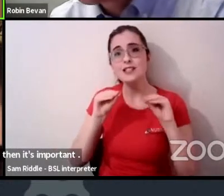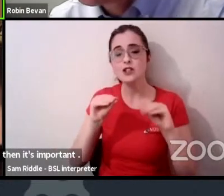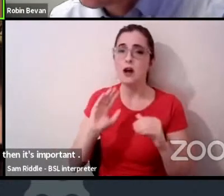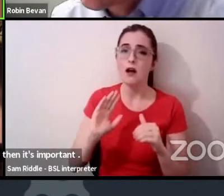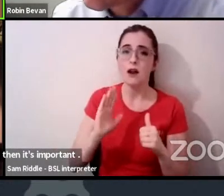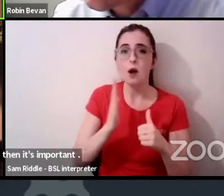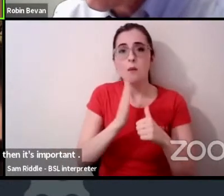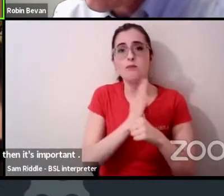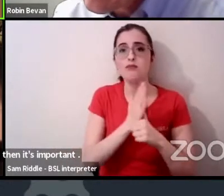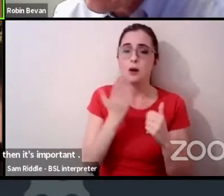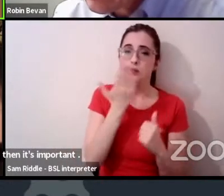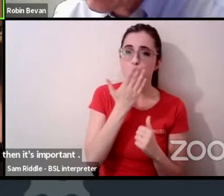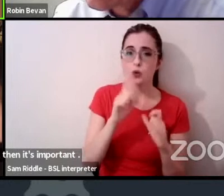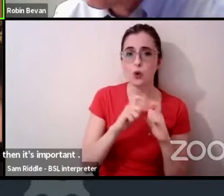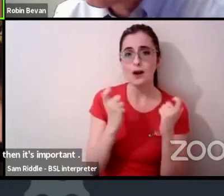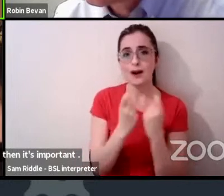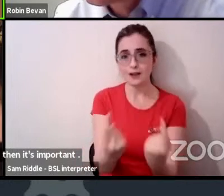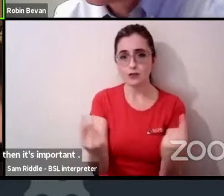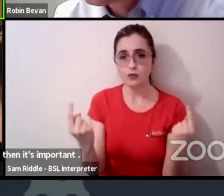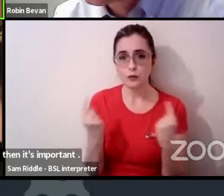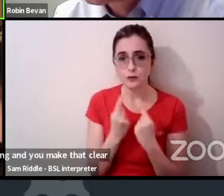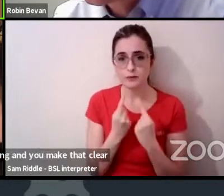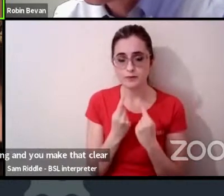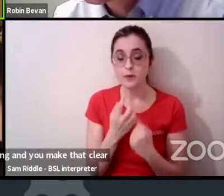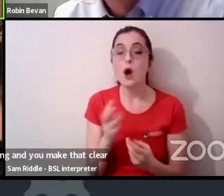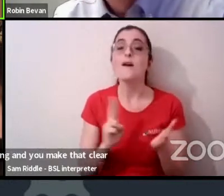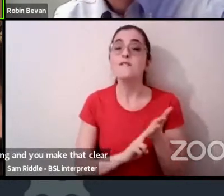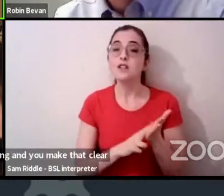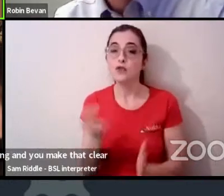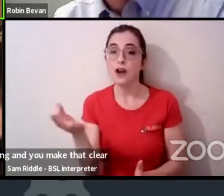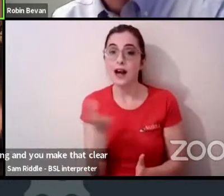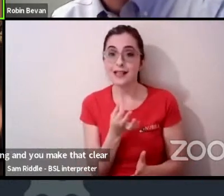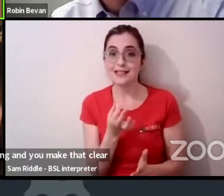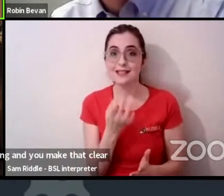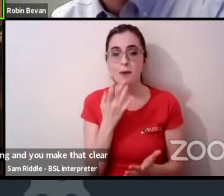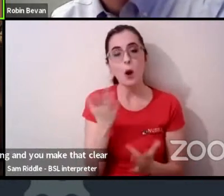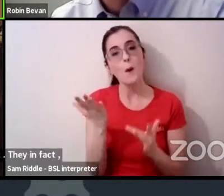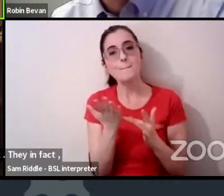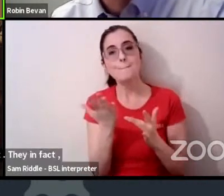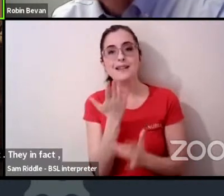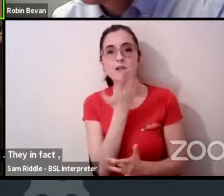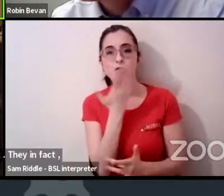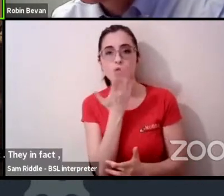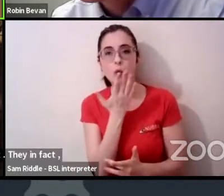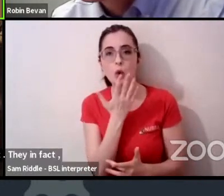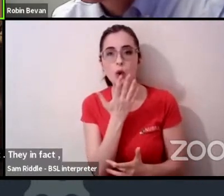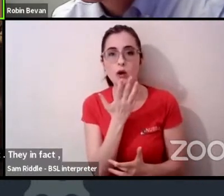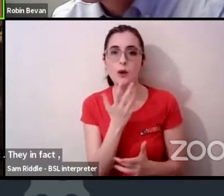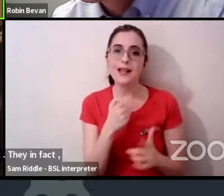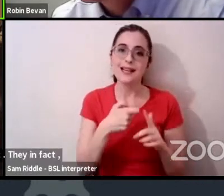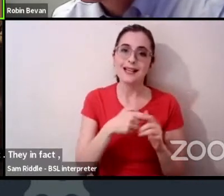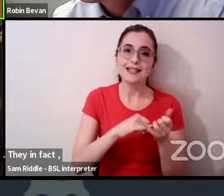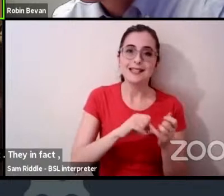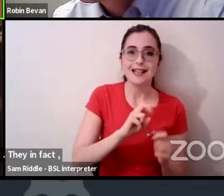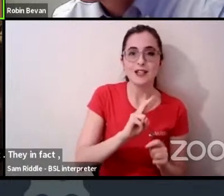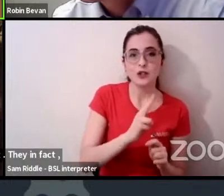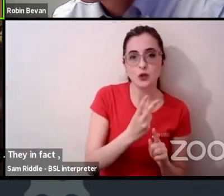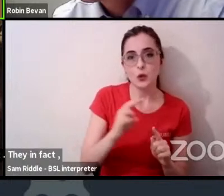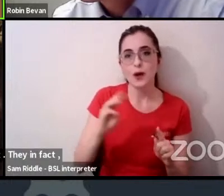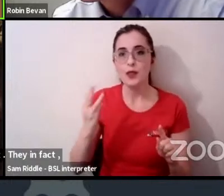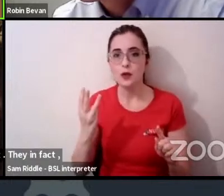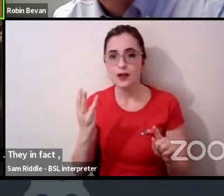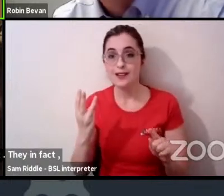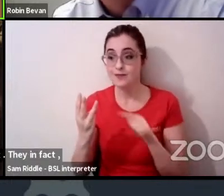classroom. The Victoria, the middle school with Key Stage 2 and Key Stage 3 pupils, well, the Key Stage 3 pupils should be